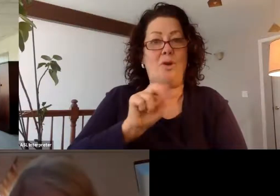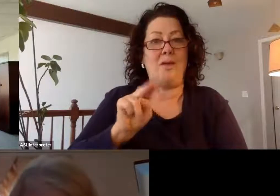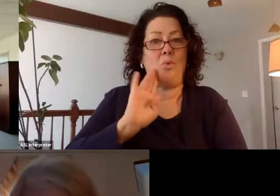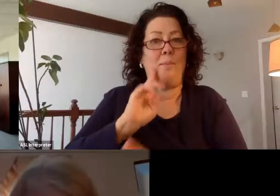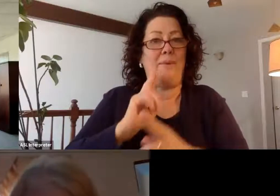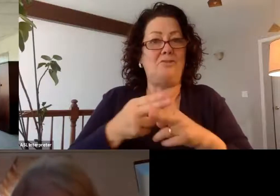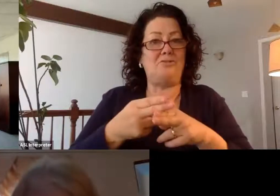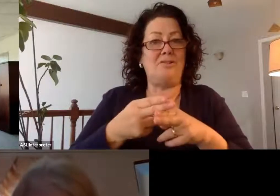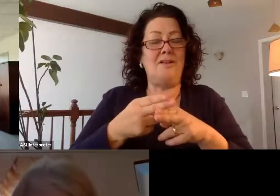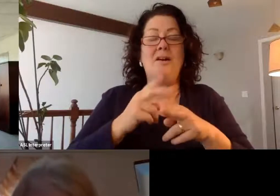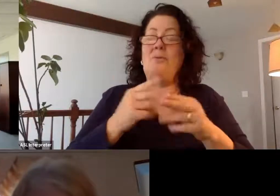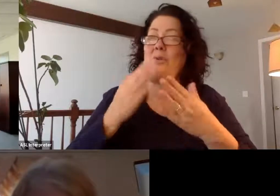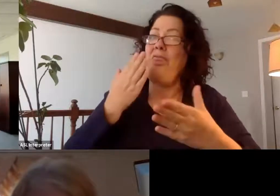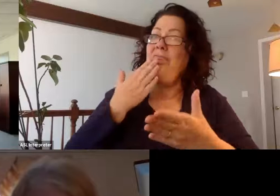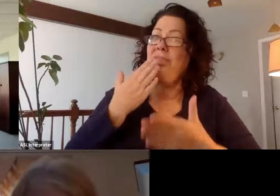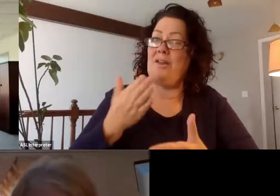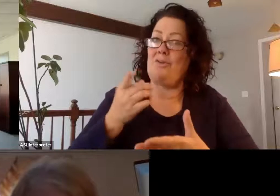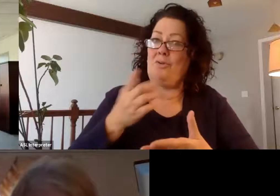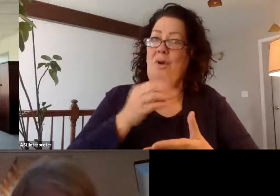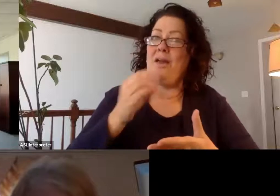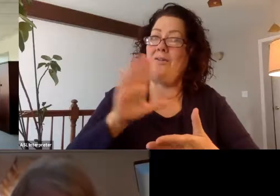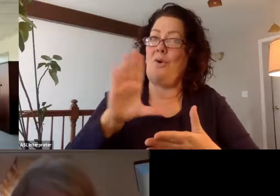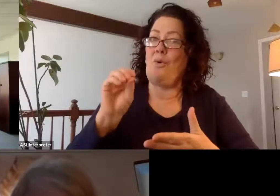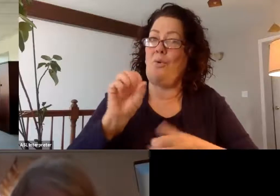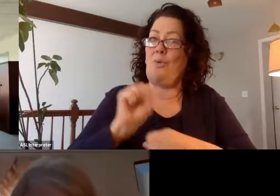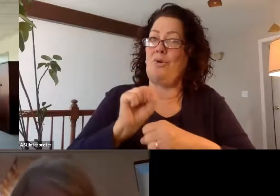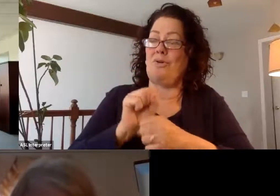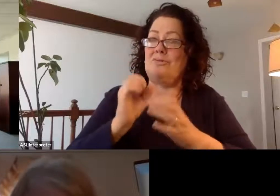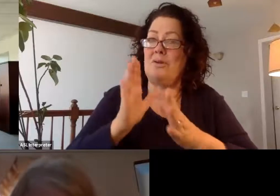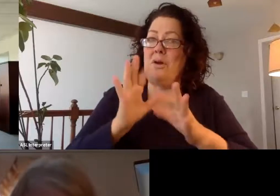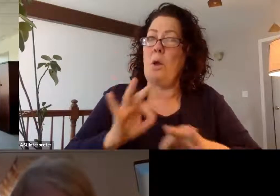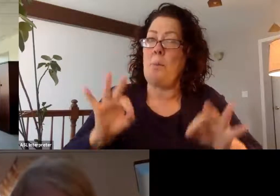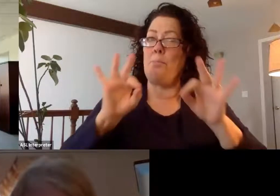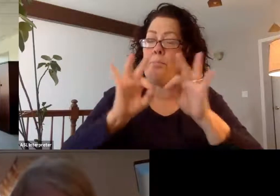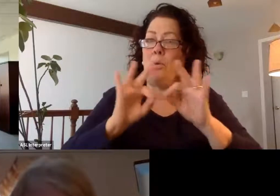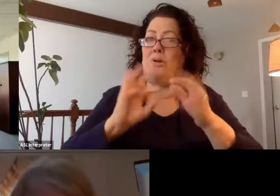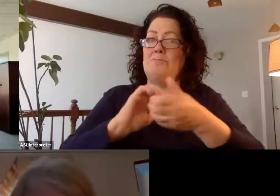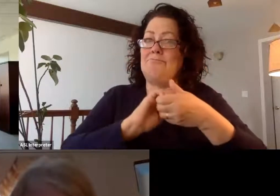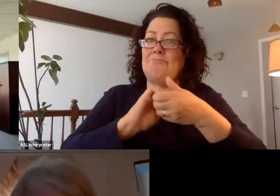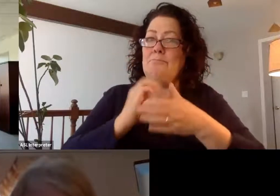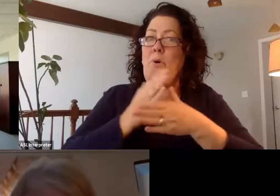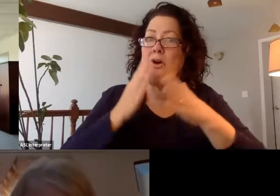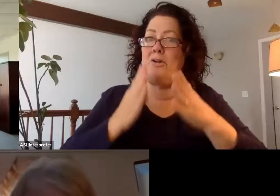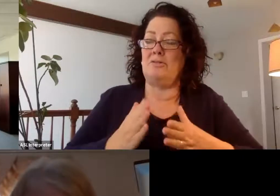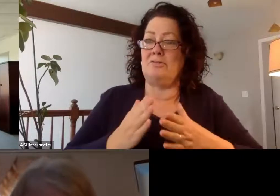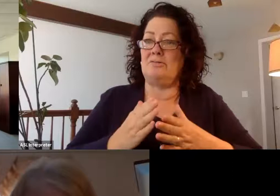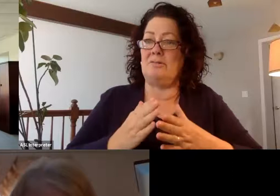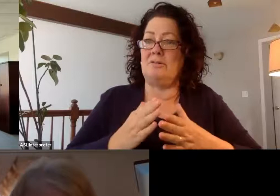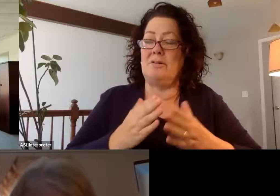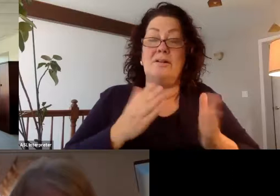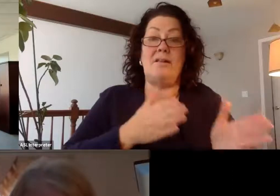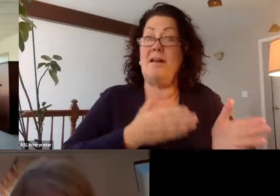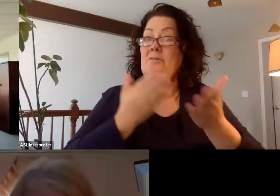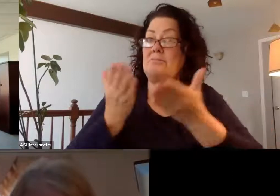just wanted to thank her and thank her colleagues for being critical partners in this effort. And with that, I will turn it